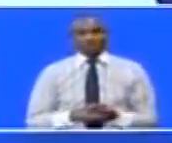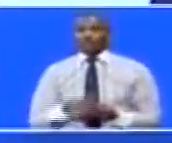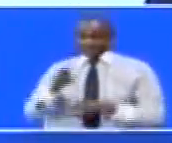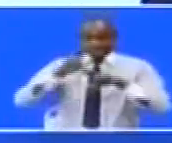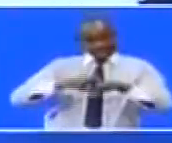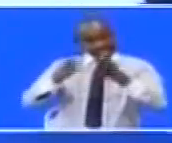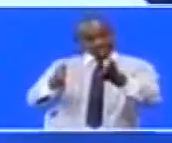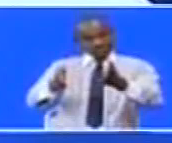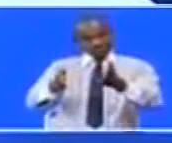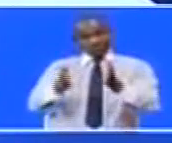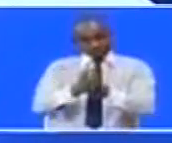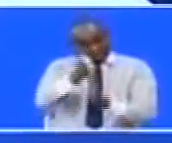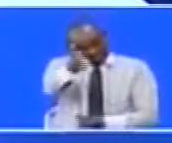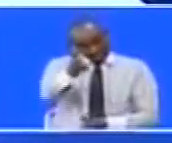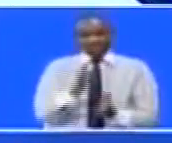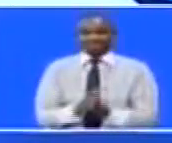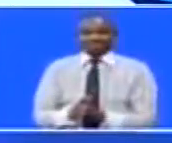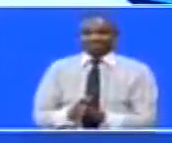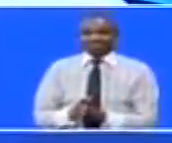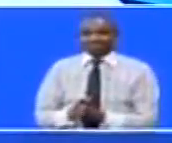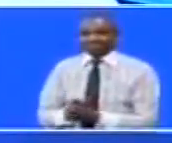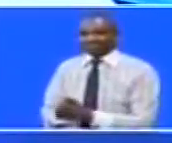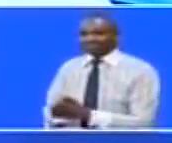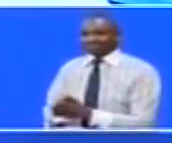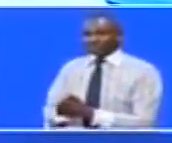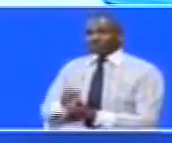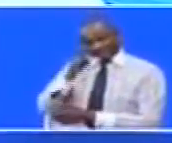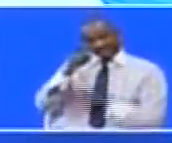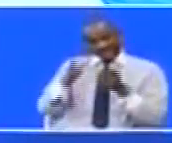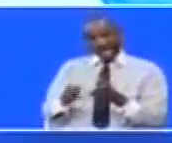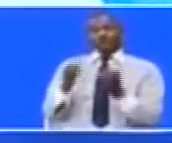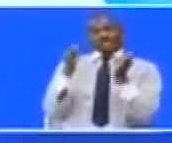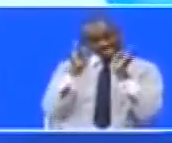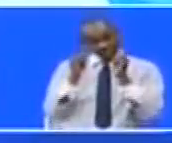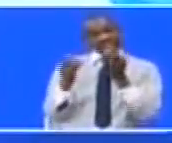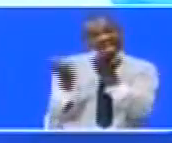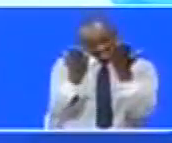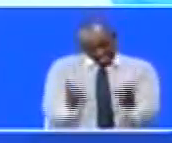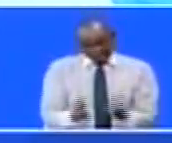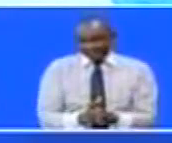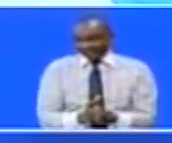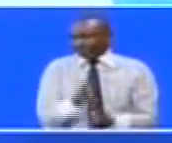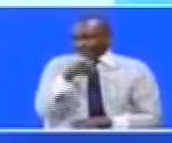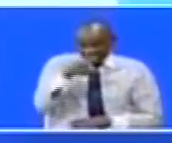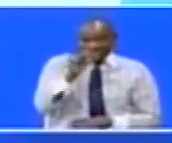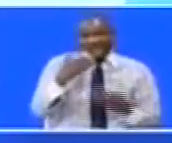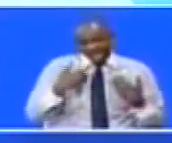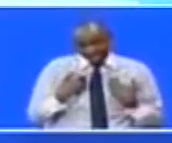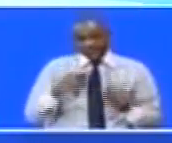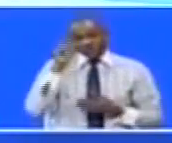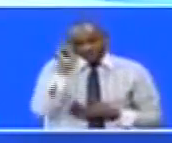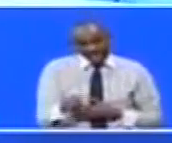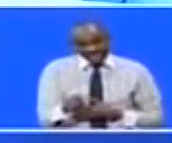where are you going to sit? I'm not going to sit. You sit. Okay, so I'm the news anchor. You today. Are the news anchor. And so you have to